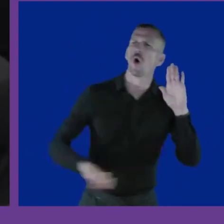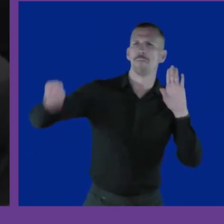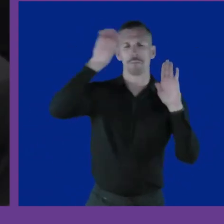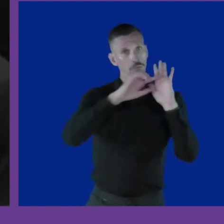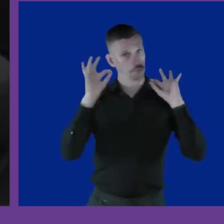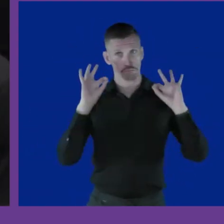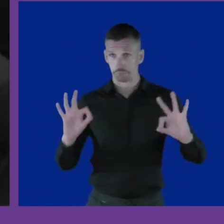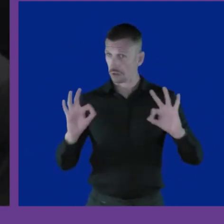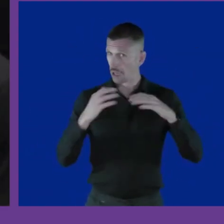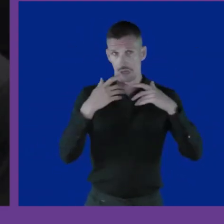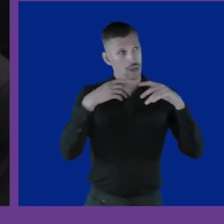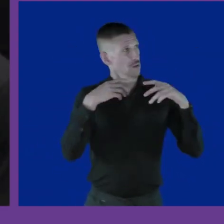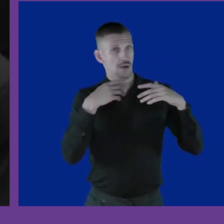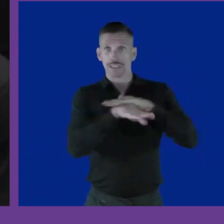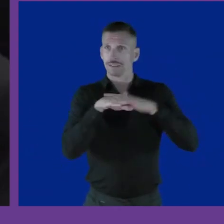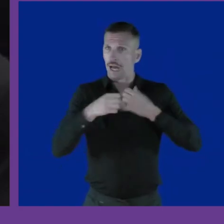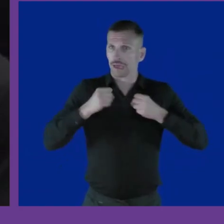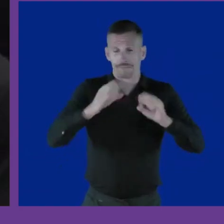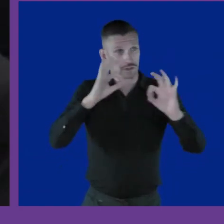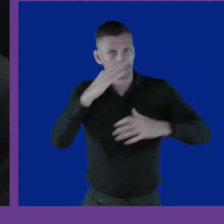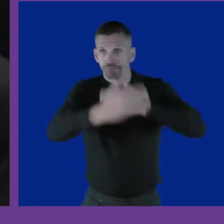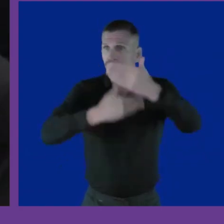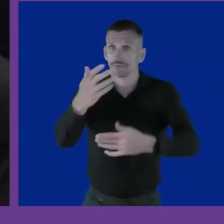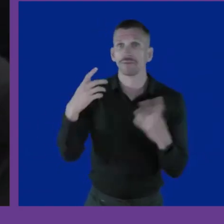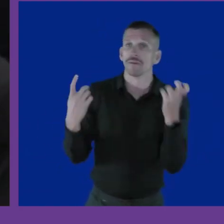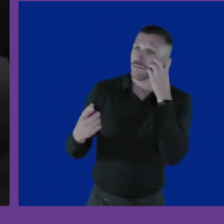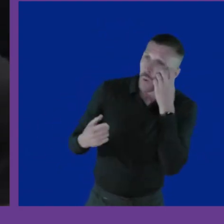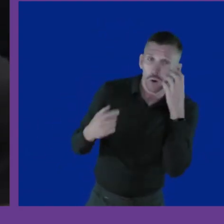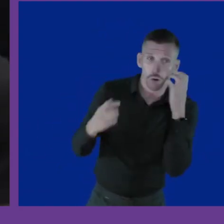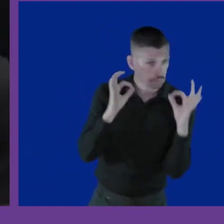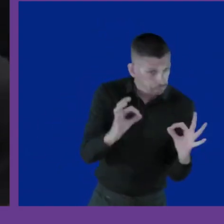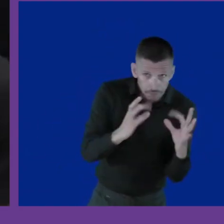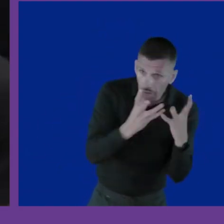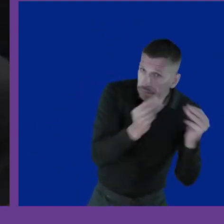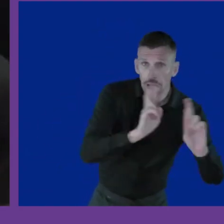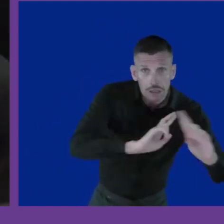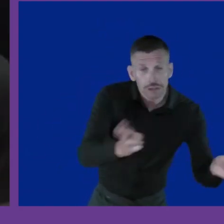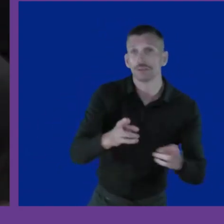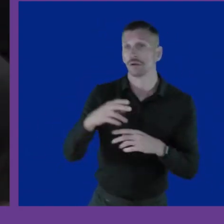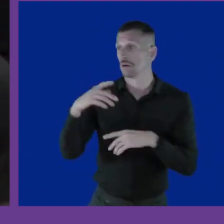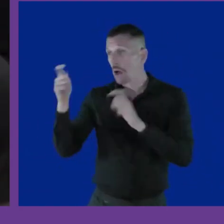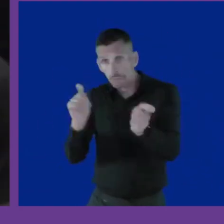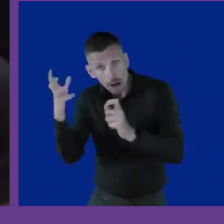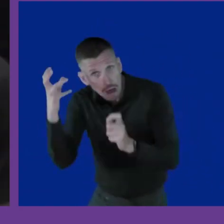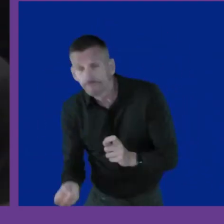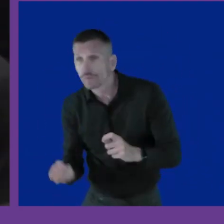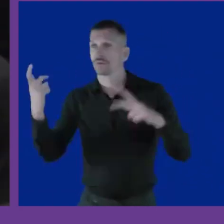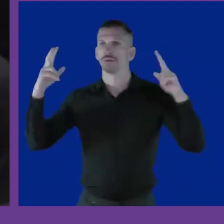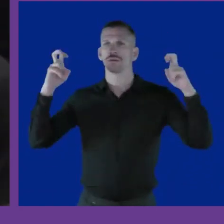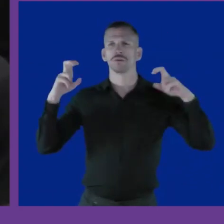we need to think about the devices that are already out there and see if we can at least update software, because software is much